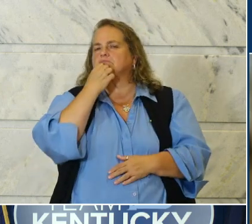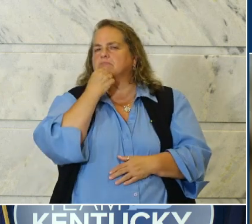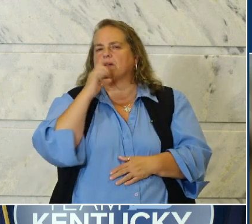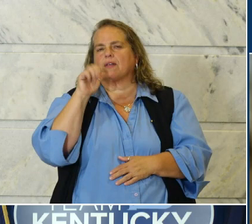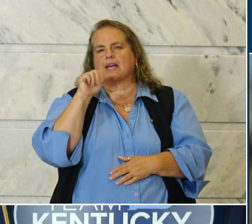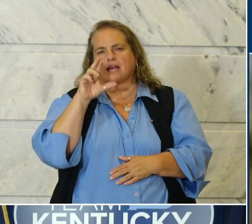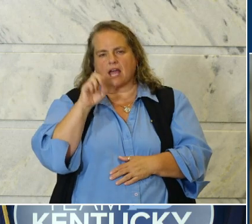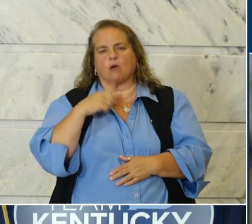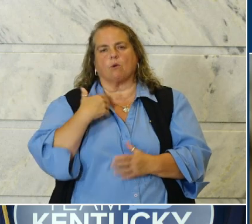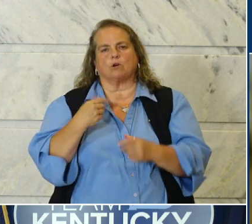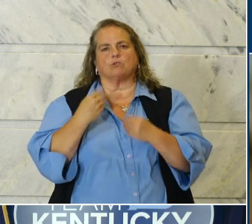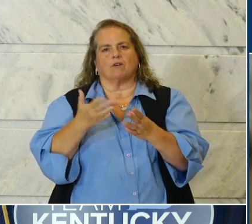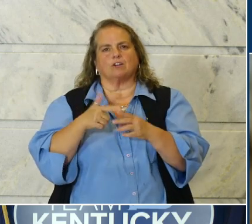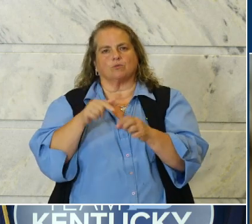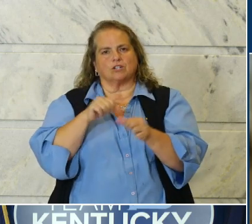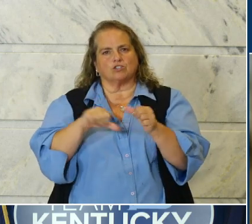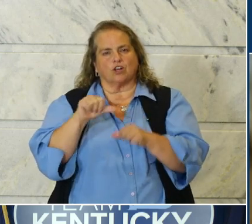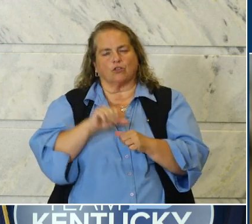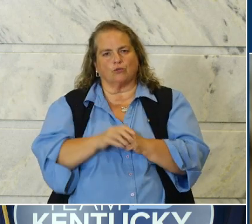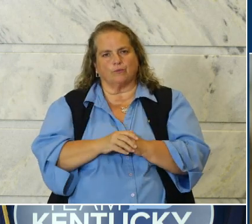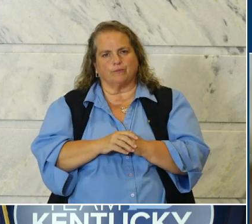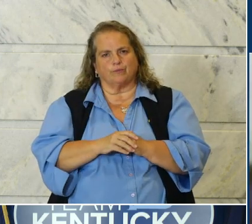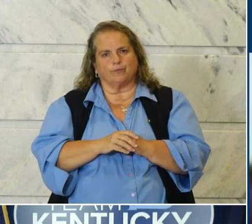want to provide to one another.